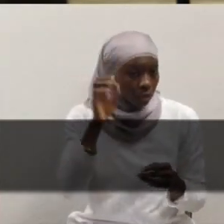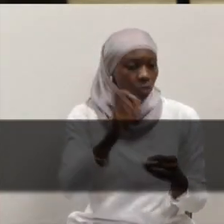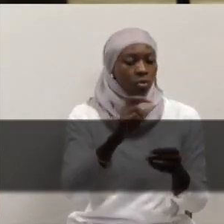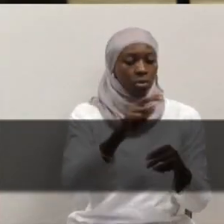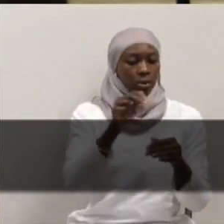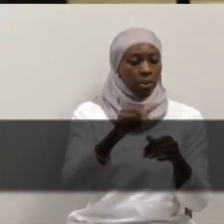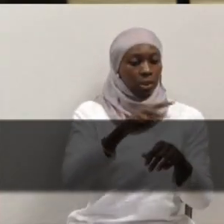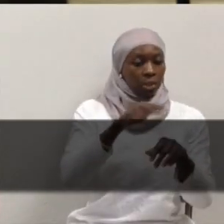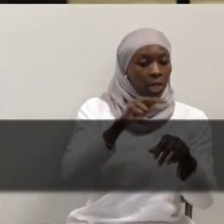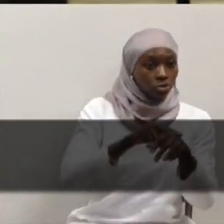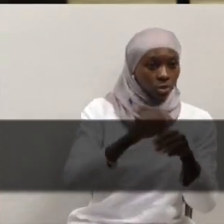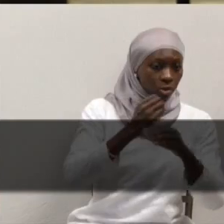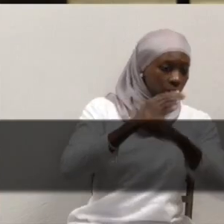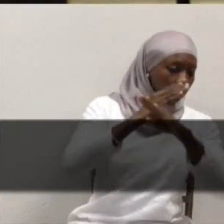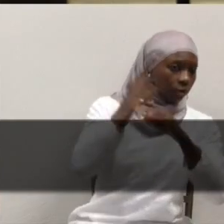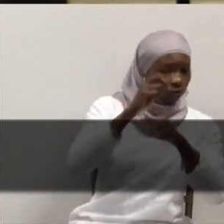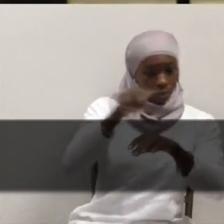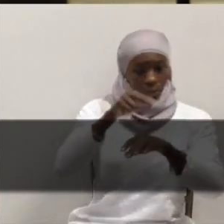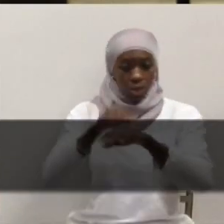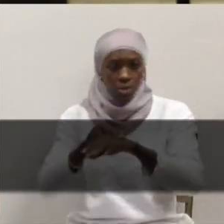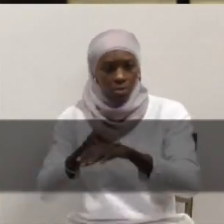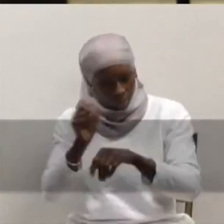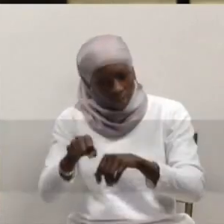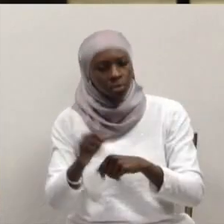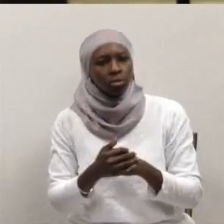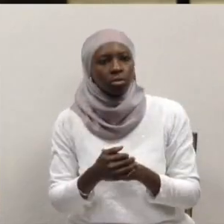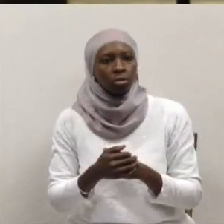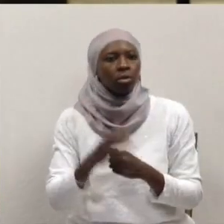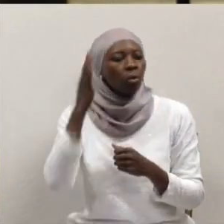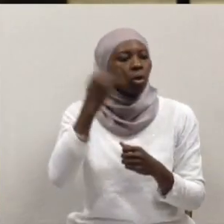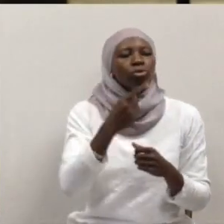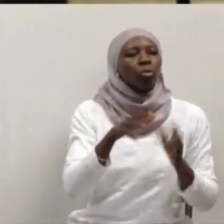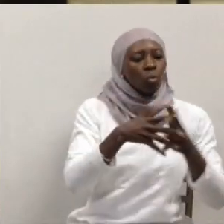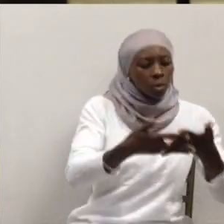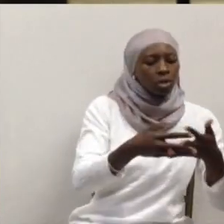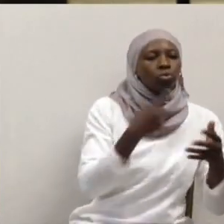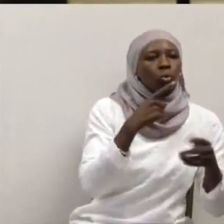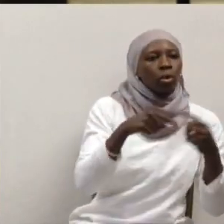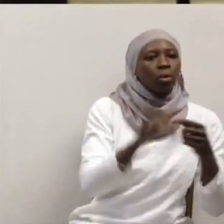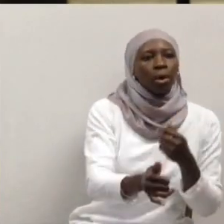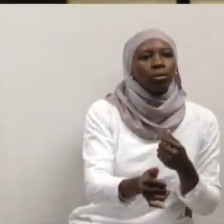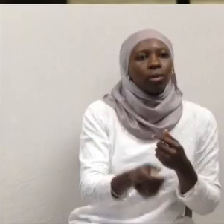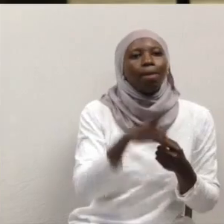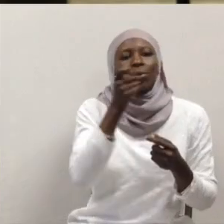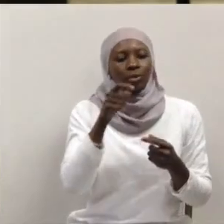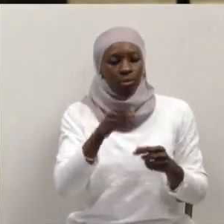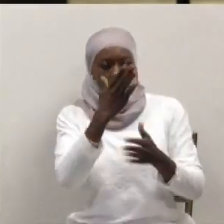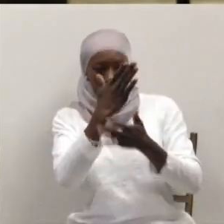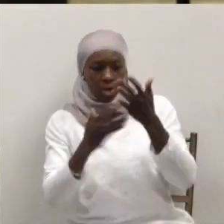national security for the community and the nation? It is. Why is the Quran talking about it? Because it's part of your